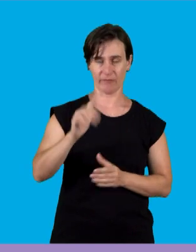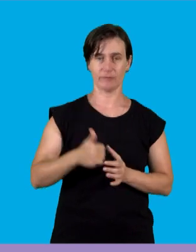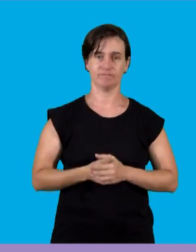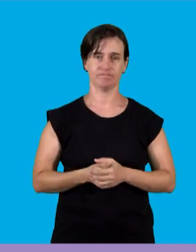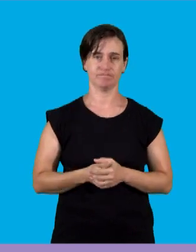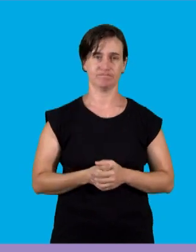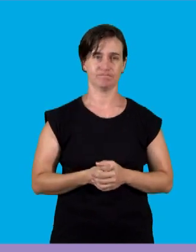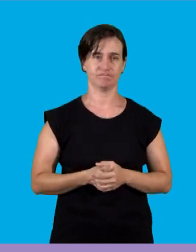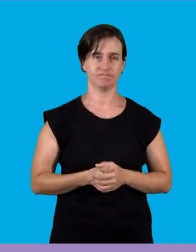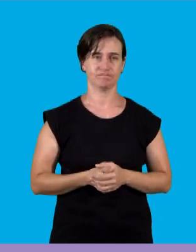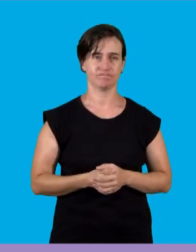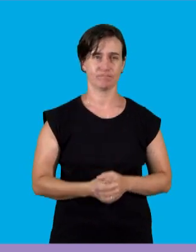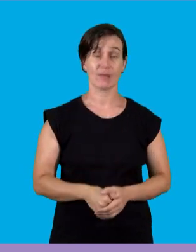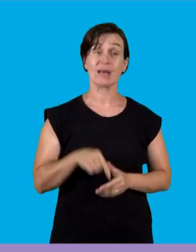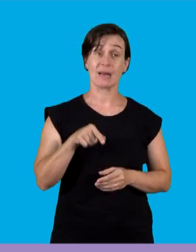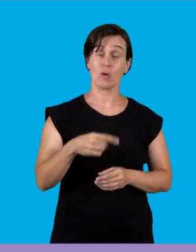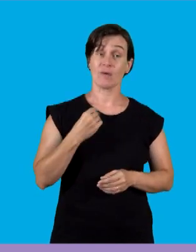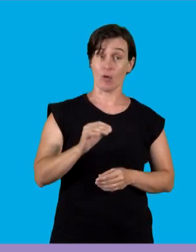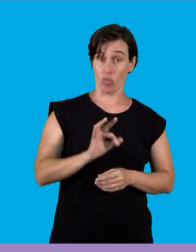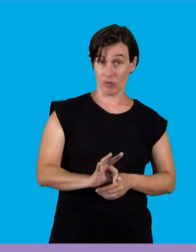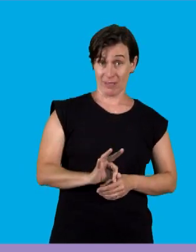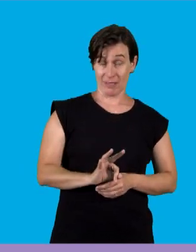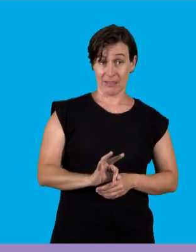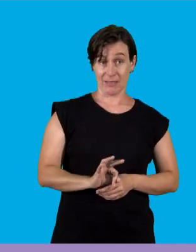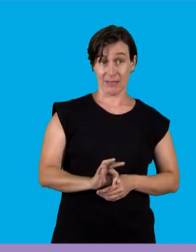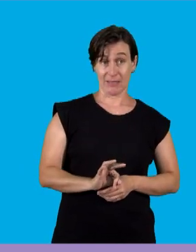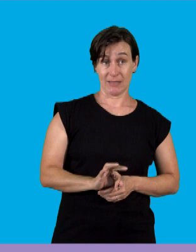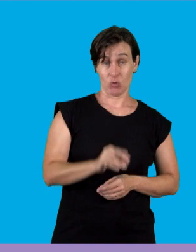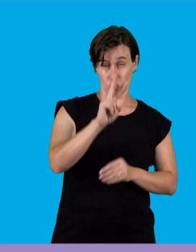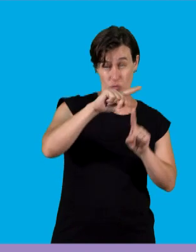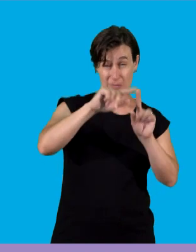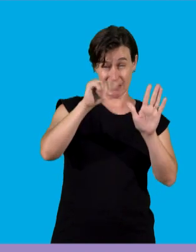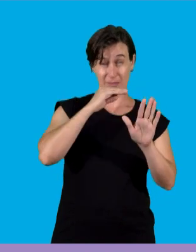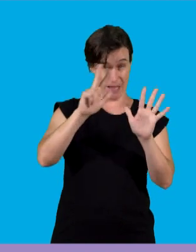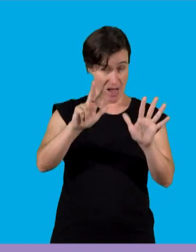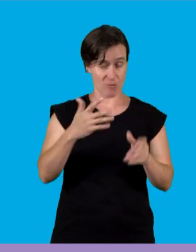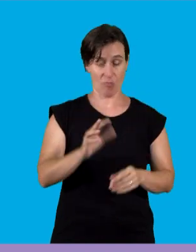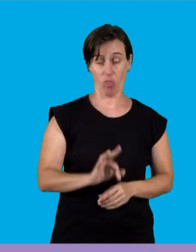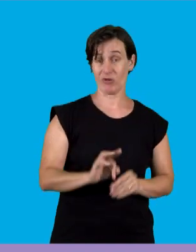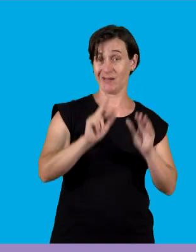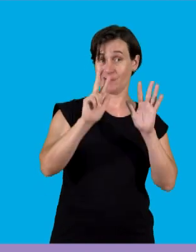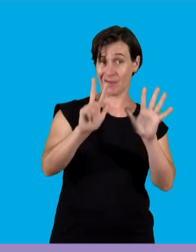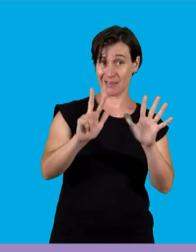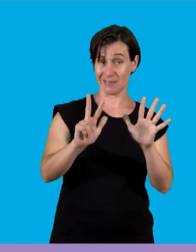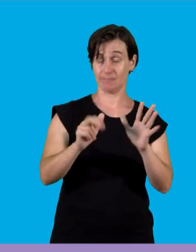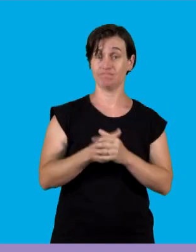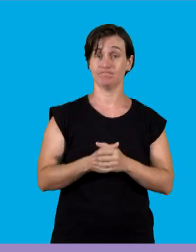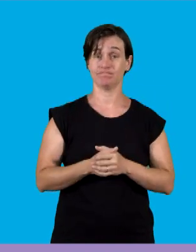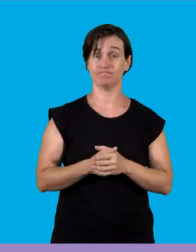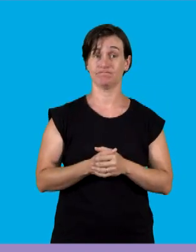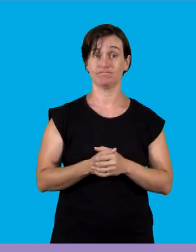5. Now, with the numerator, we have 3 exponent 8, and of course that 8 comes from 2 plus